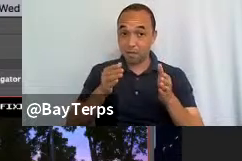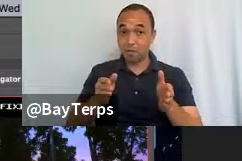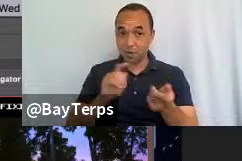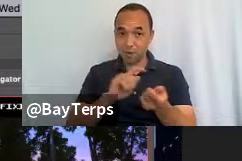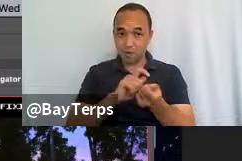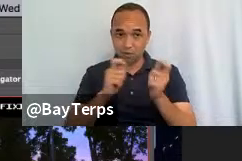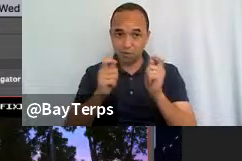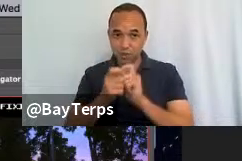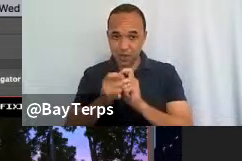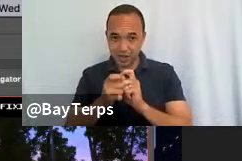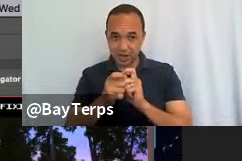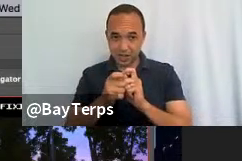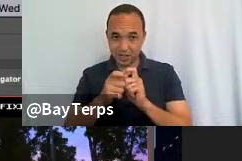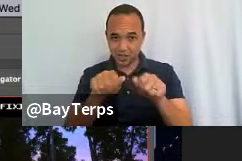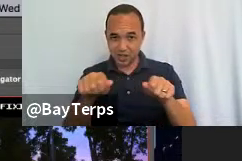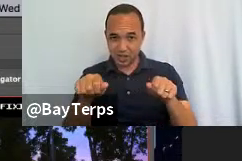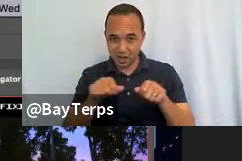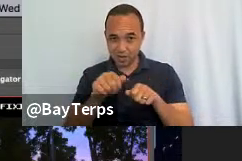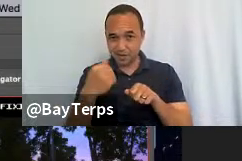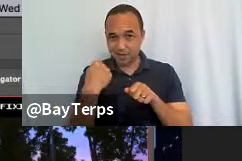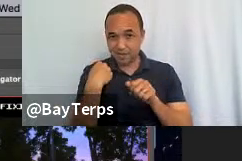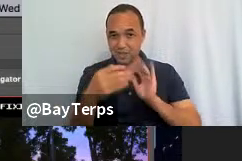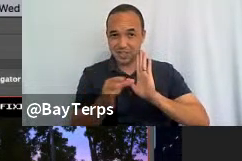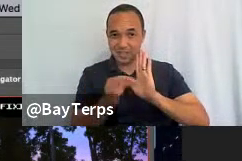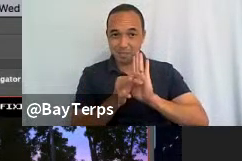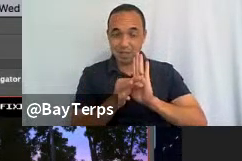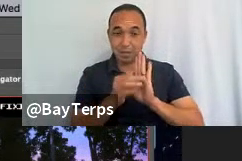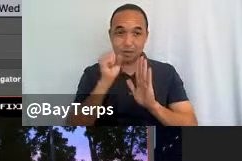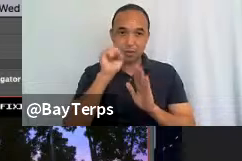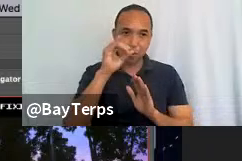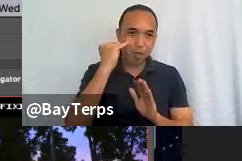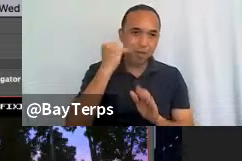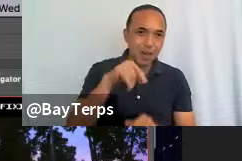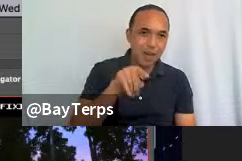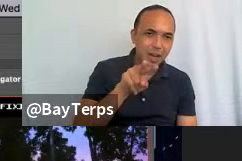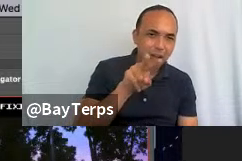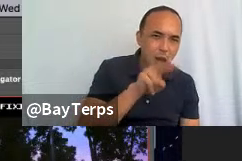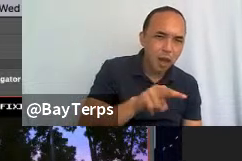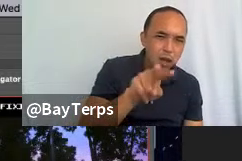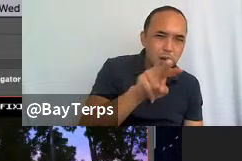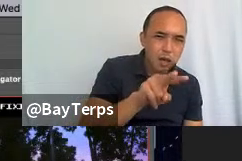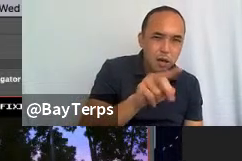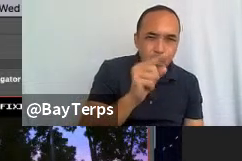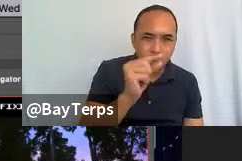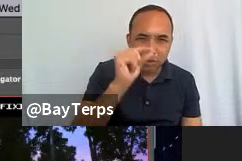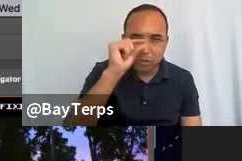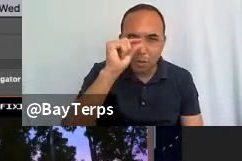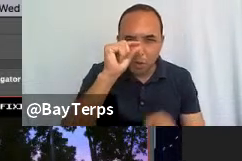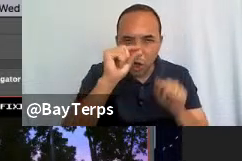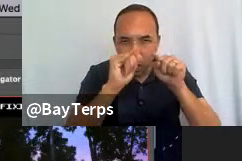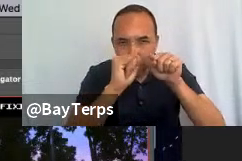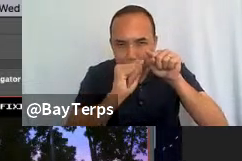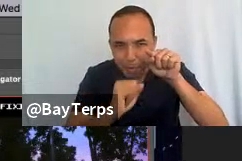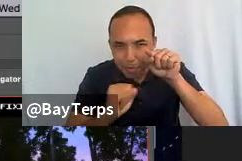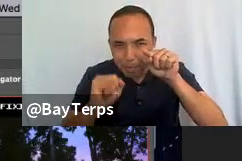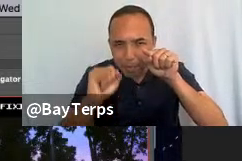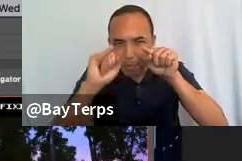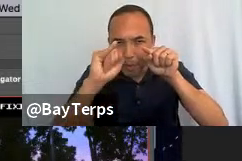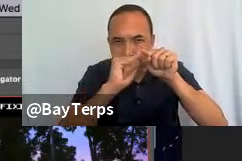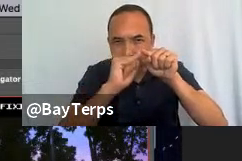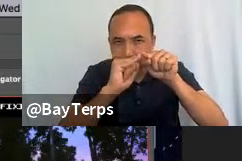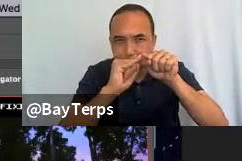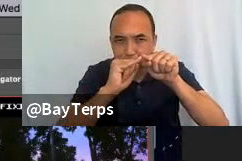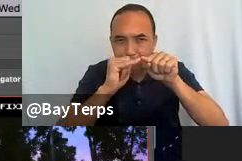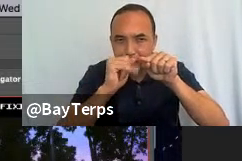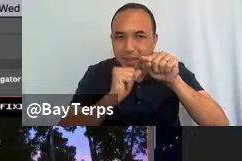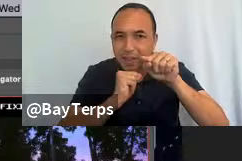just selected. So if I realize that there's a teeny little border around it where it didn't